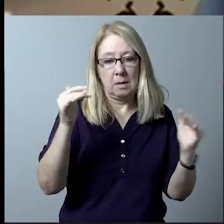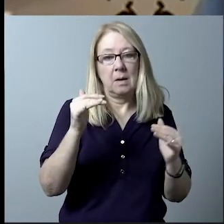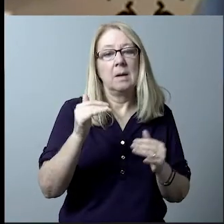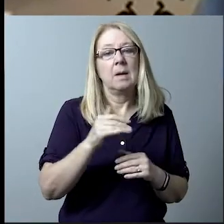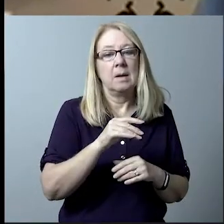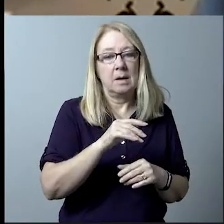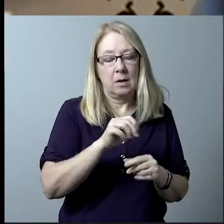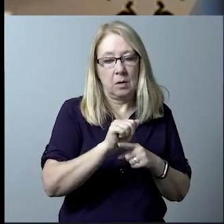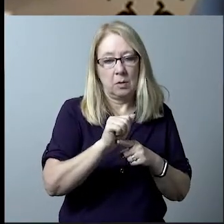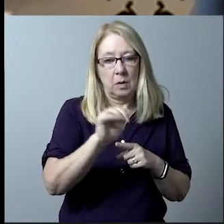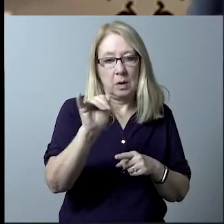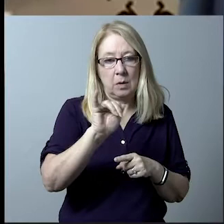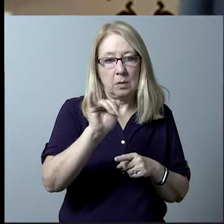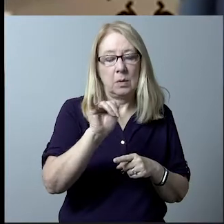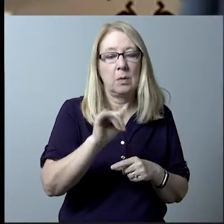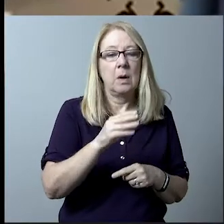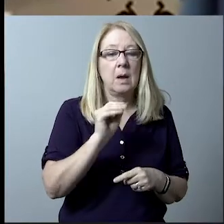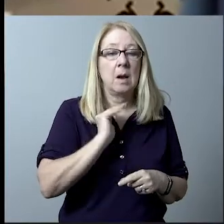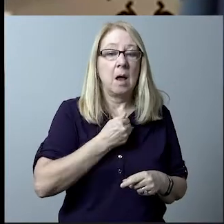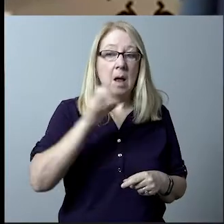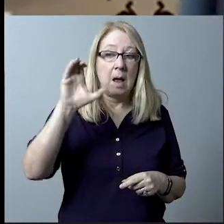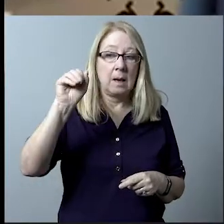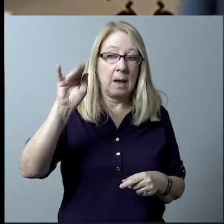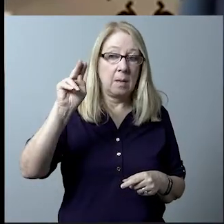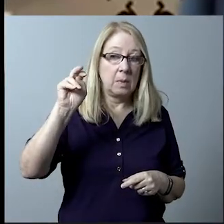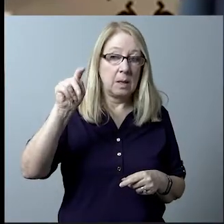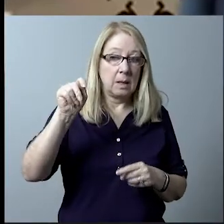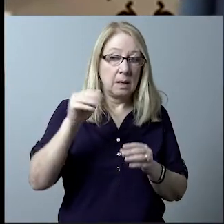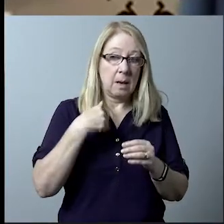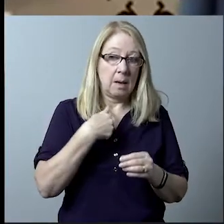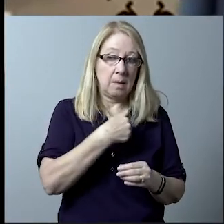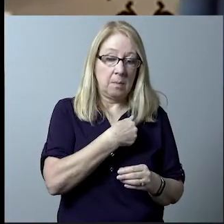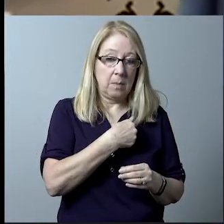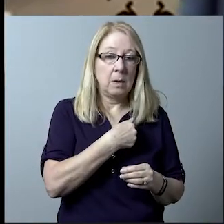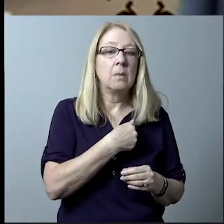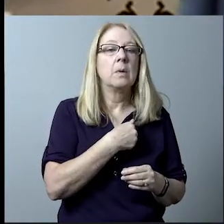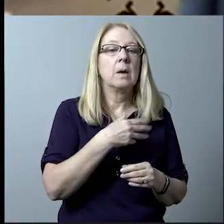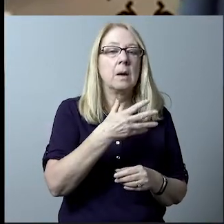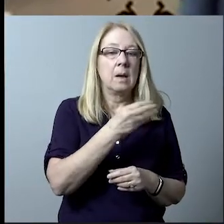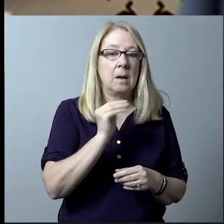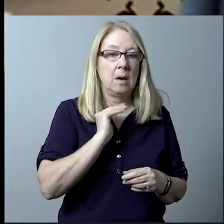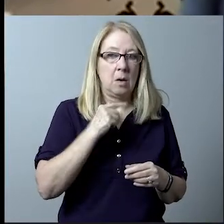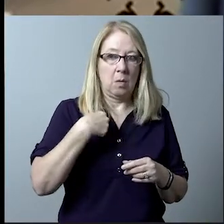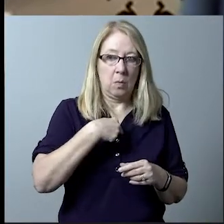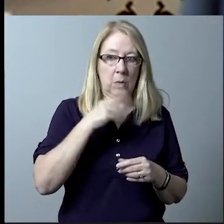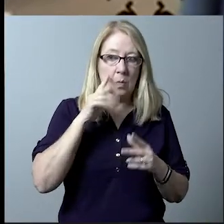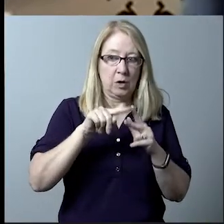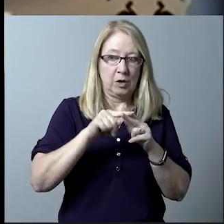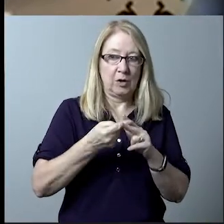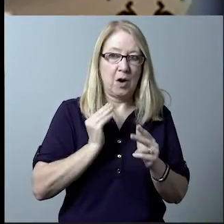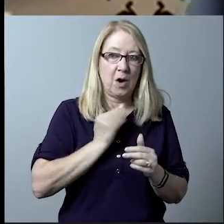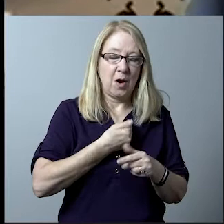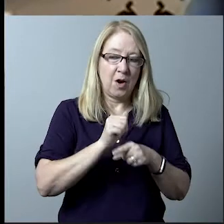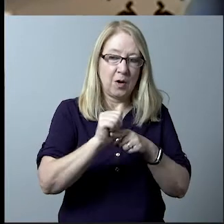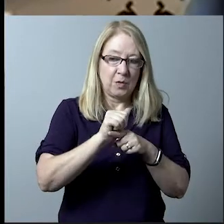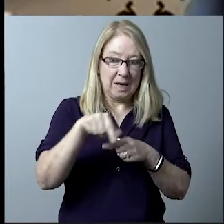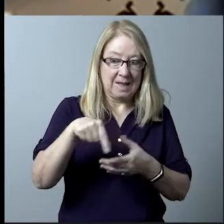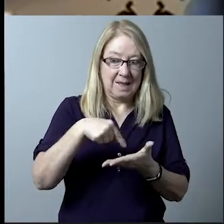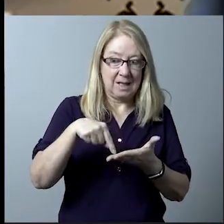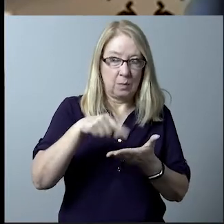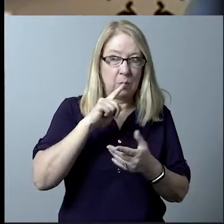and inclusion training. I'm also pleased to report that our cabinet members and I will start our equity, diversity, and inclusion